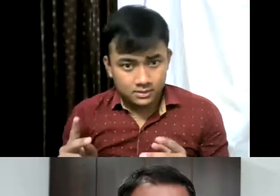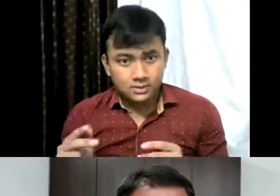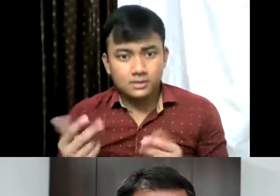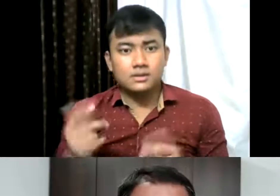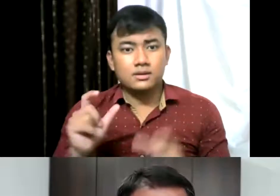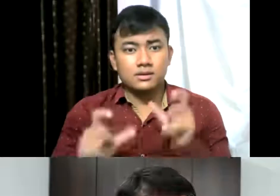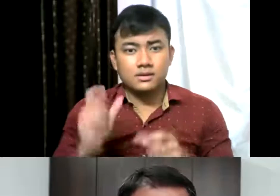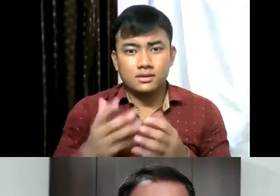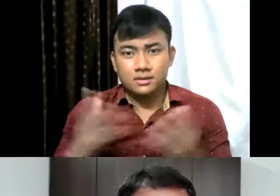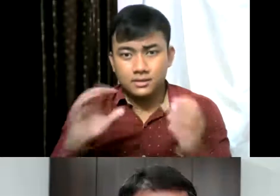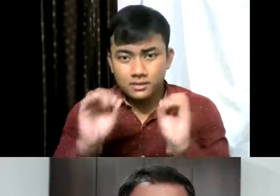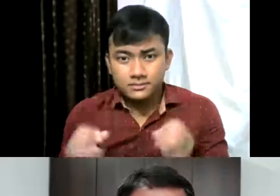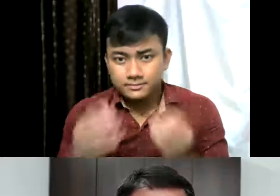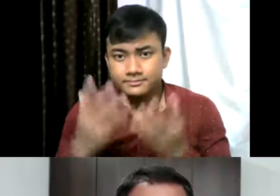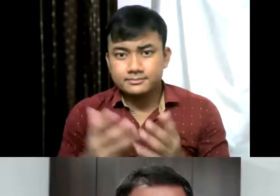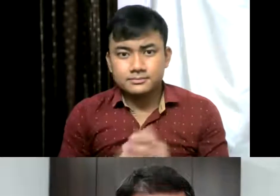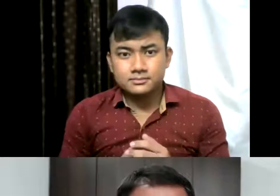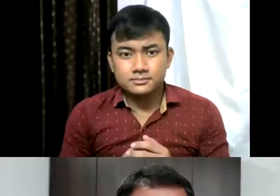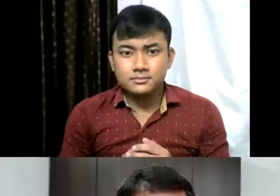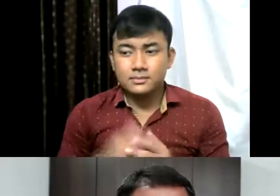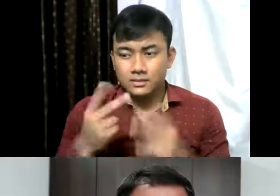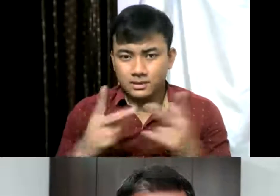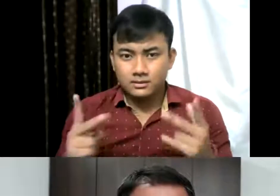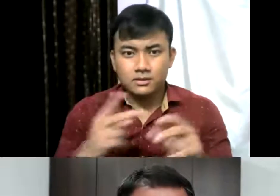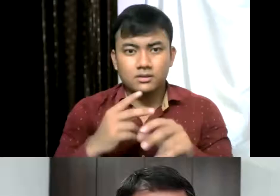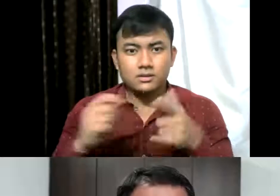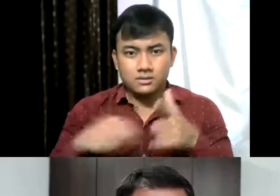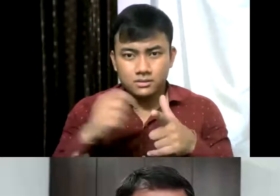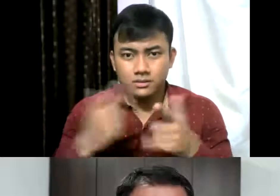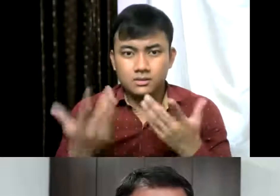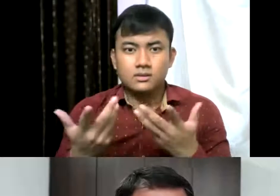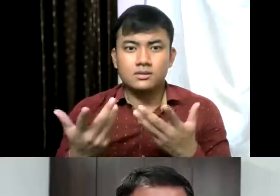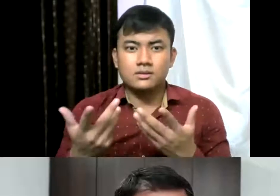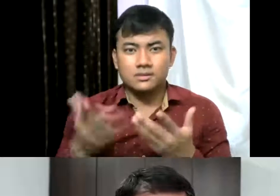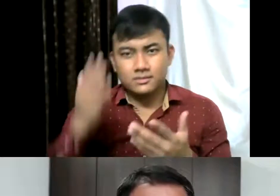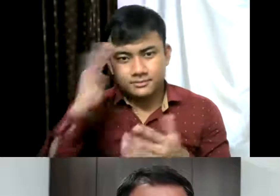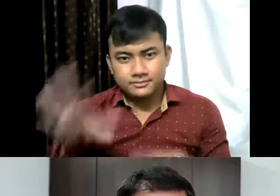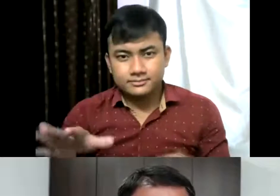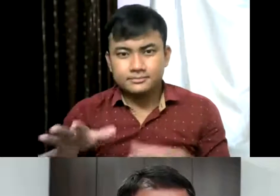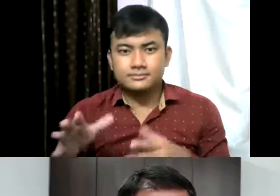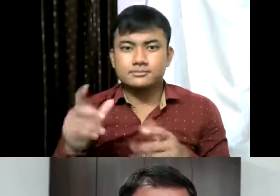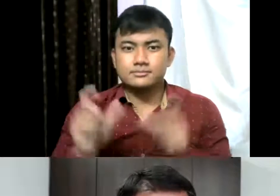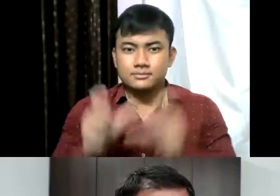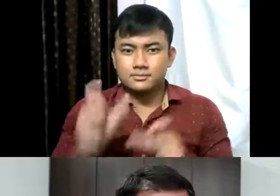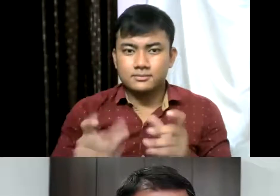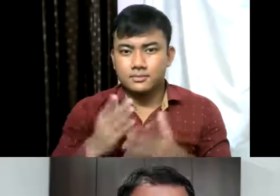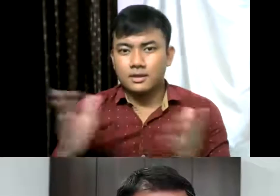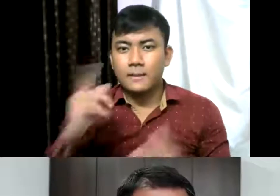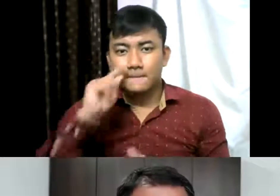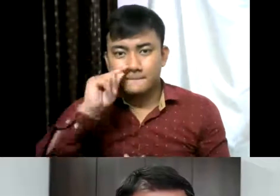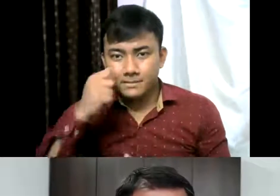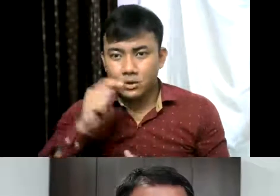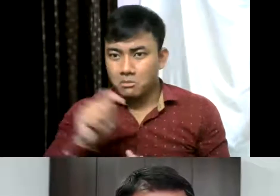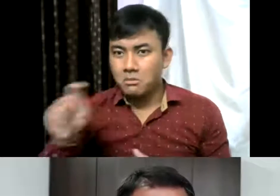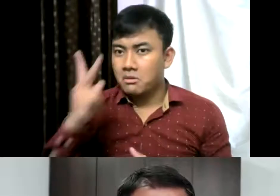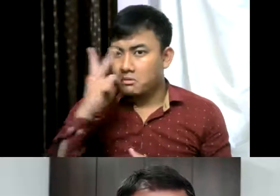of leaked videos of horny men overflanting everywhere.